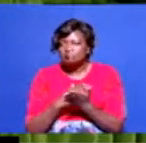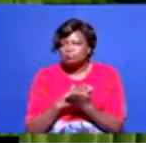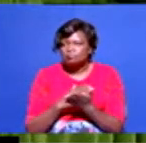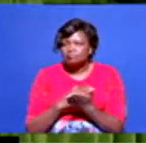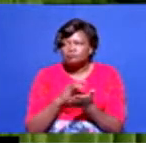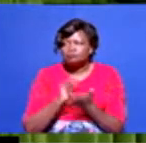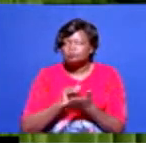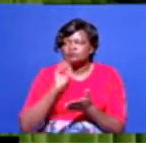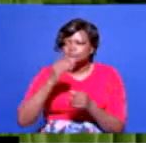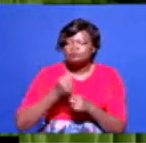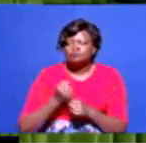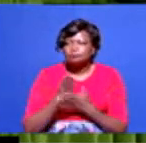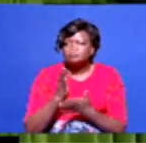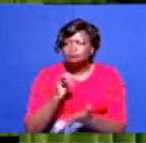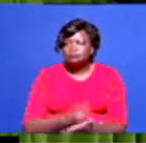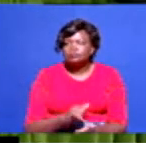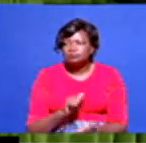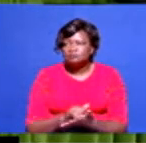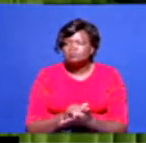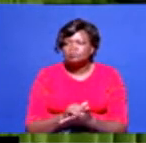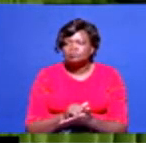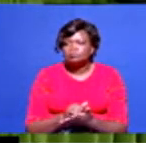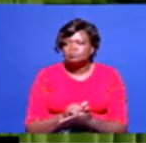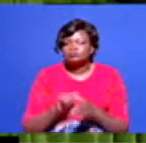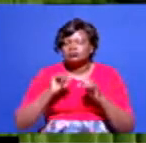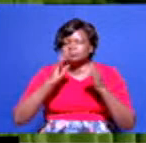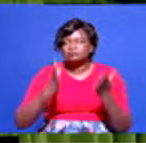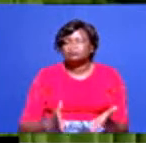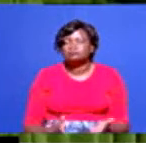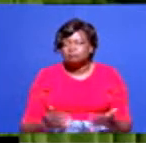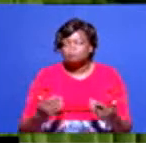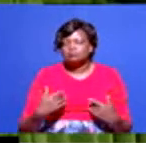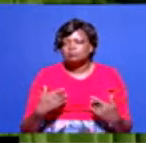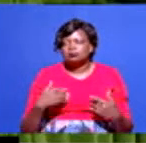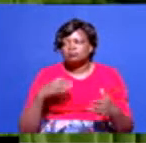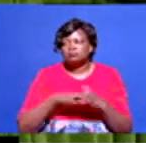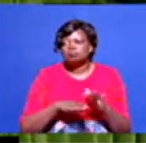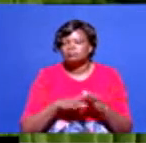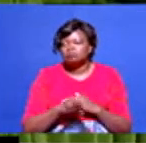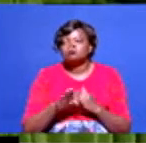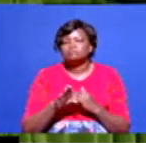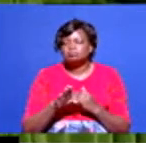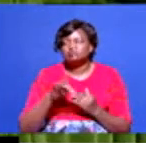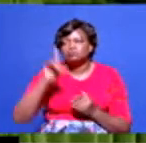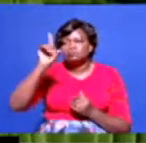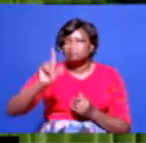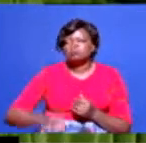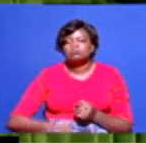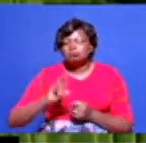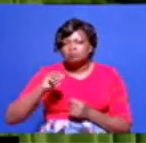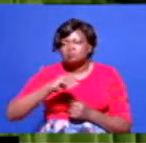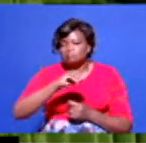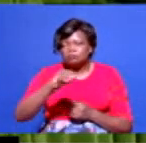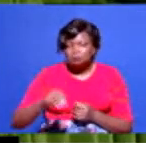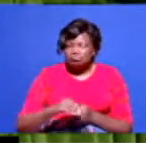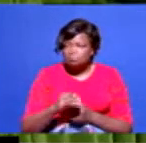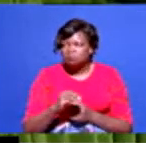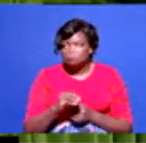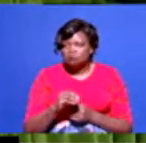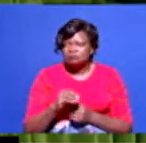will make sure that farmers have access to subsidized fertilizer as a